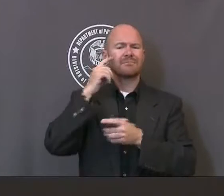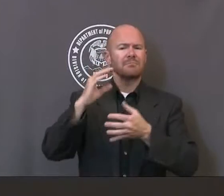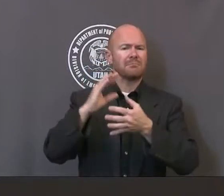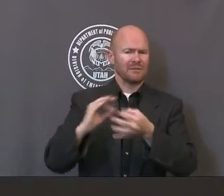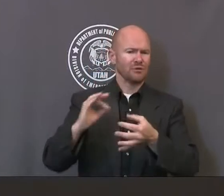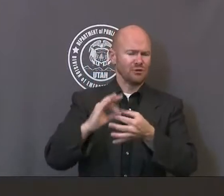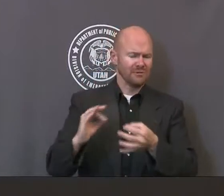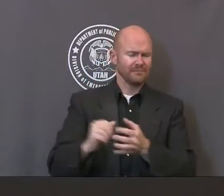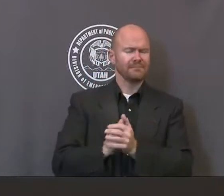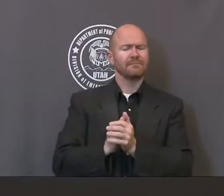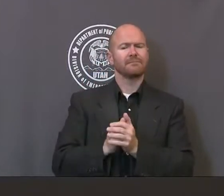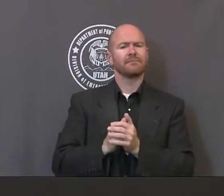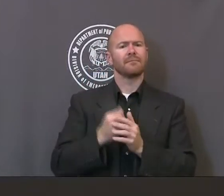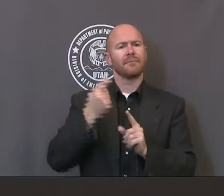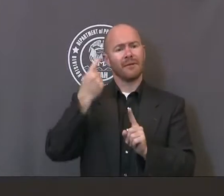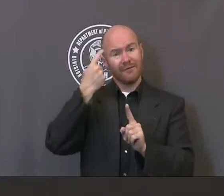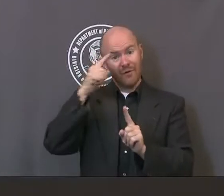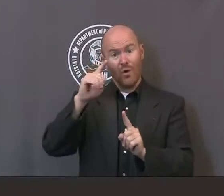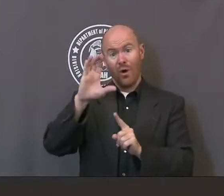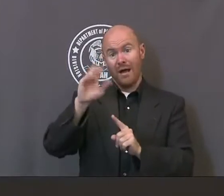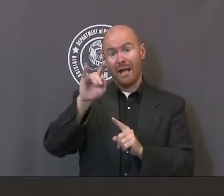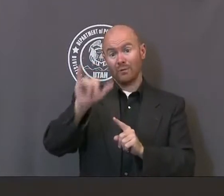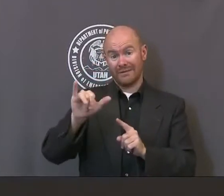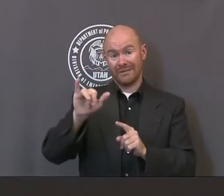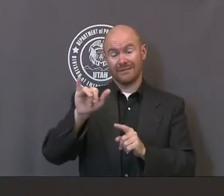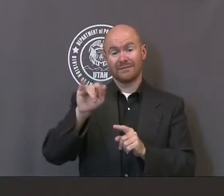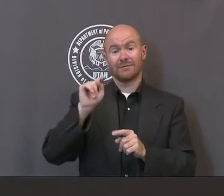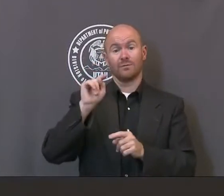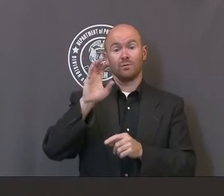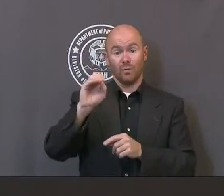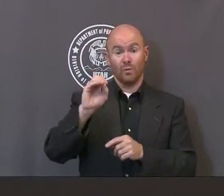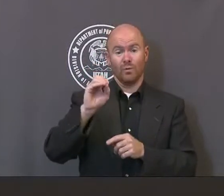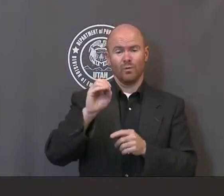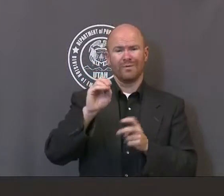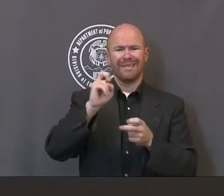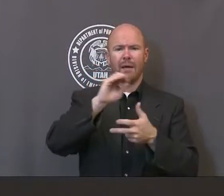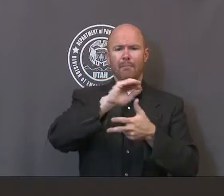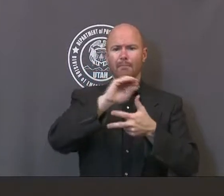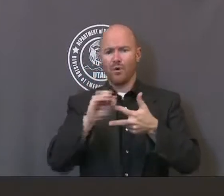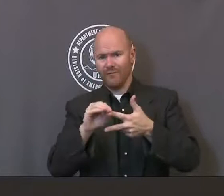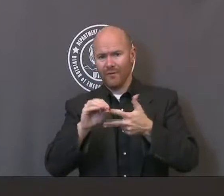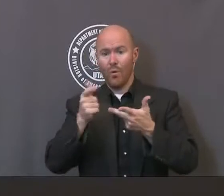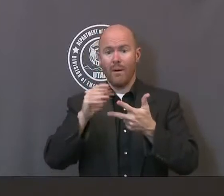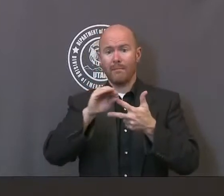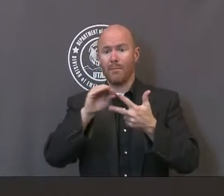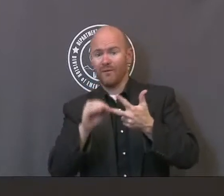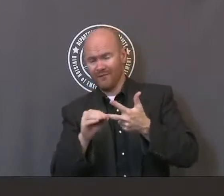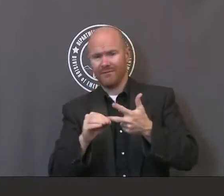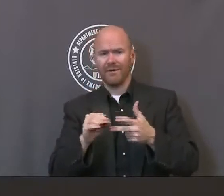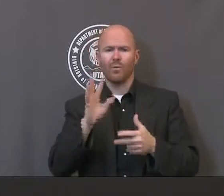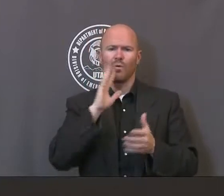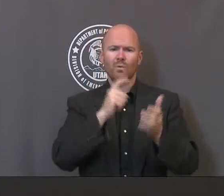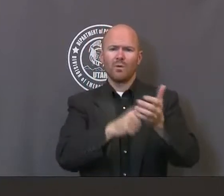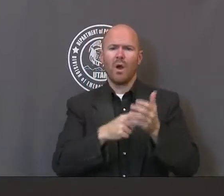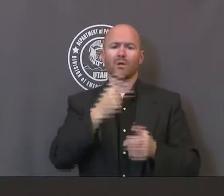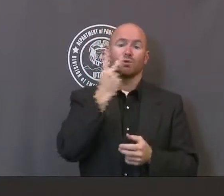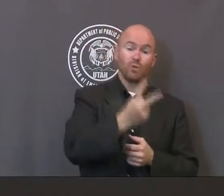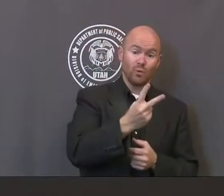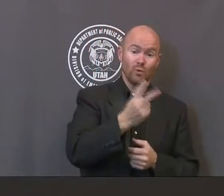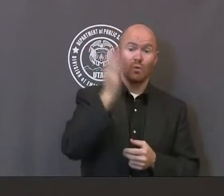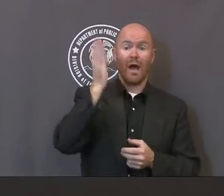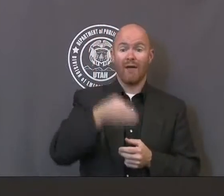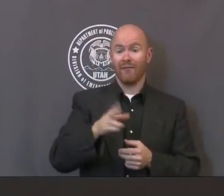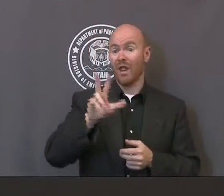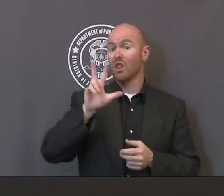a county to move, it requires two of the three metrics that